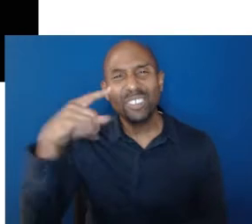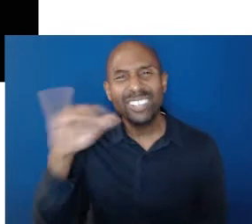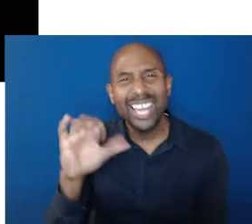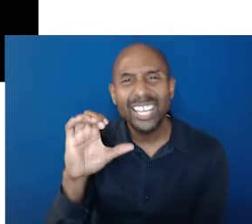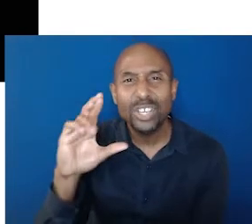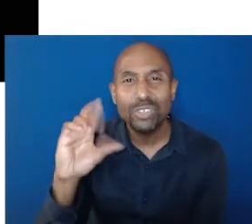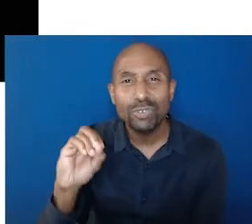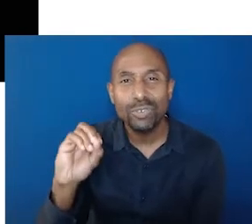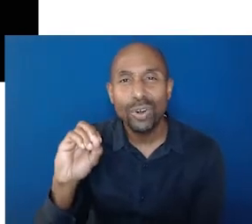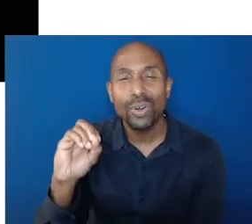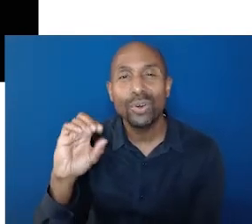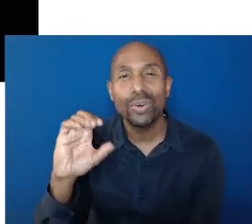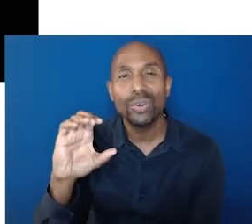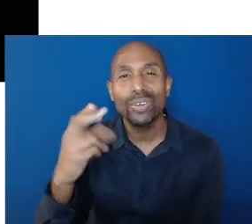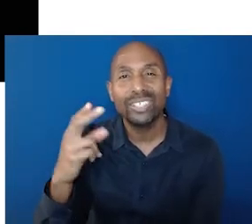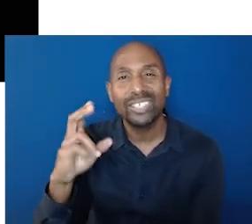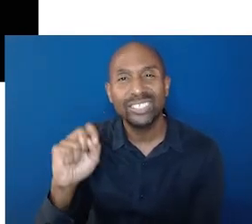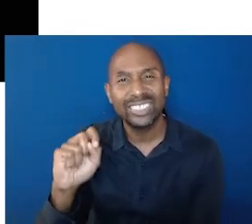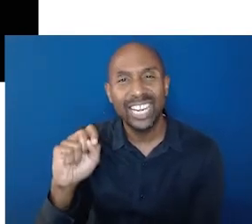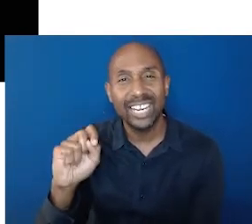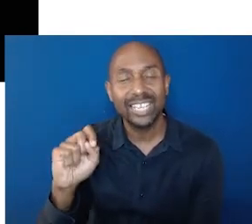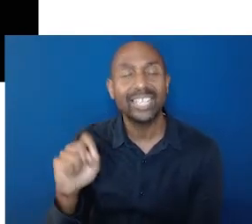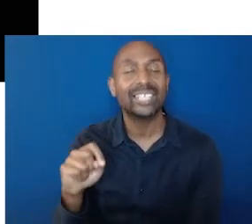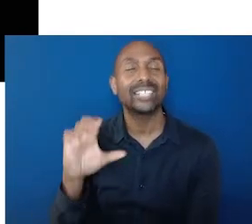crochet. It's little wires that are